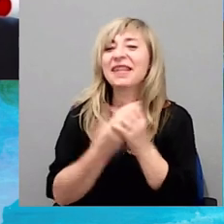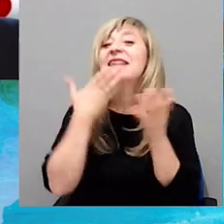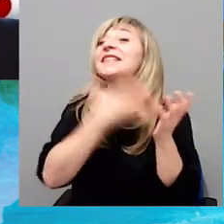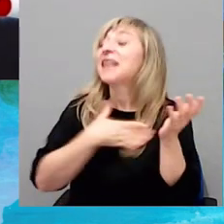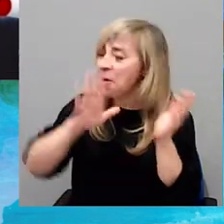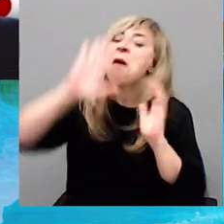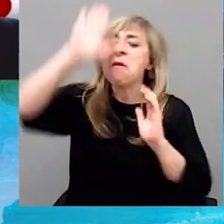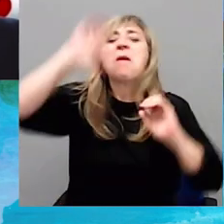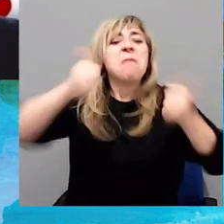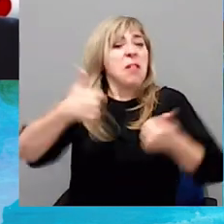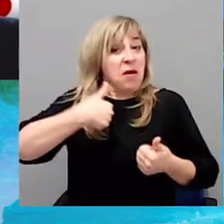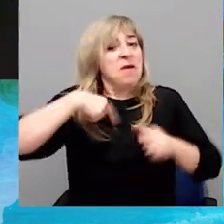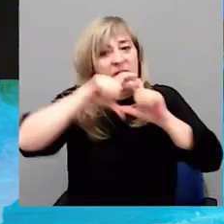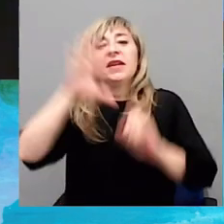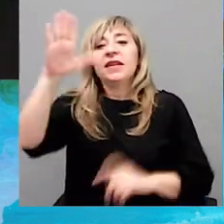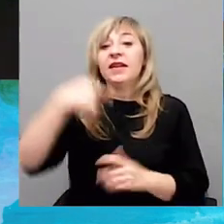We can start if you want to.